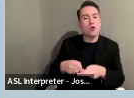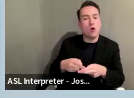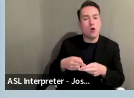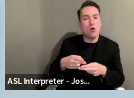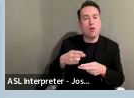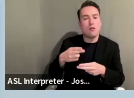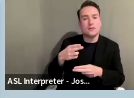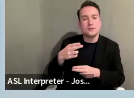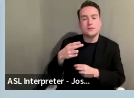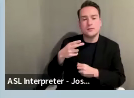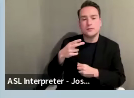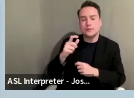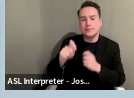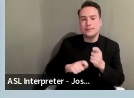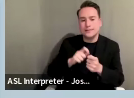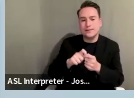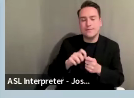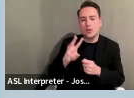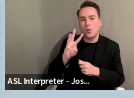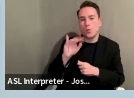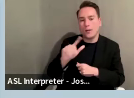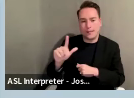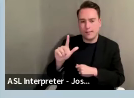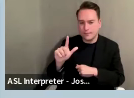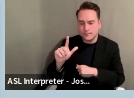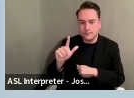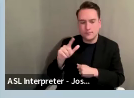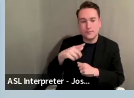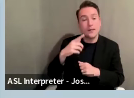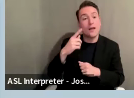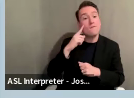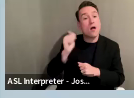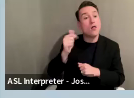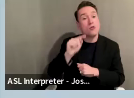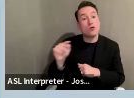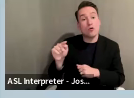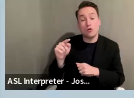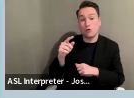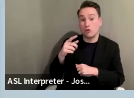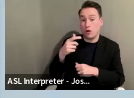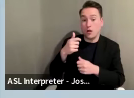to become too detailed about that. And then for those who are under that probate threshold of